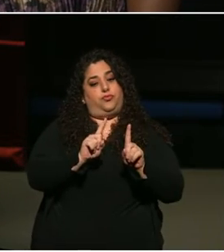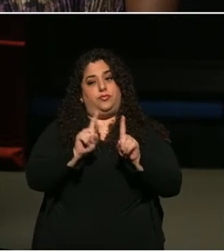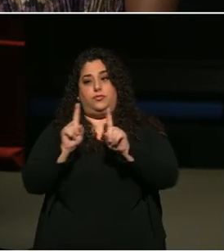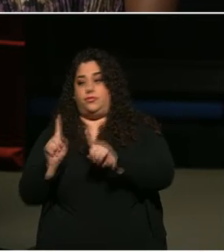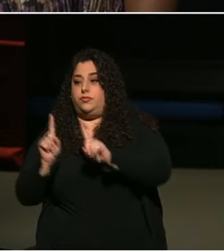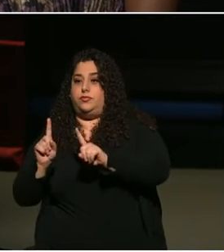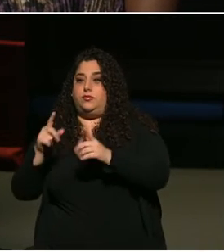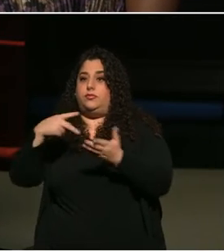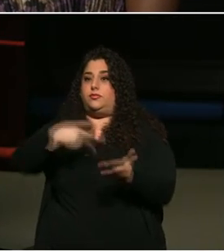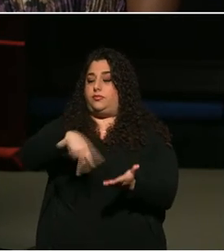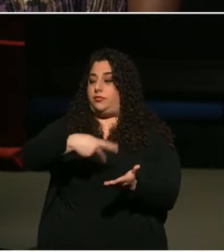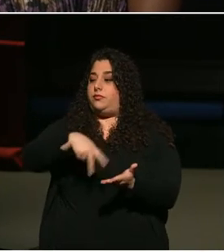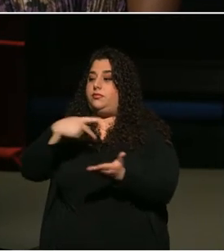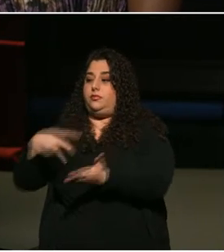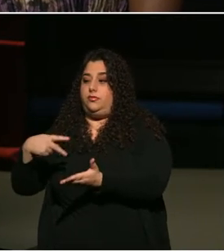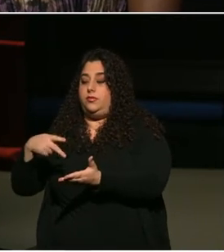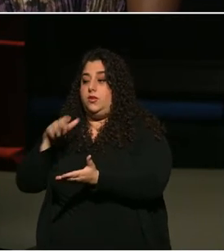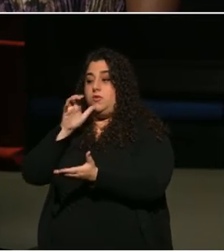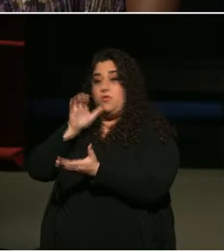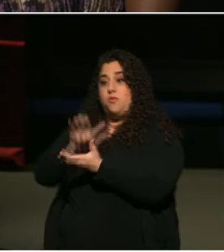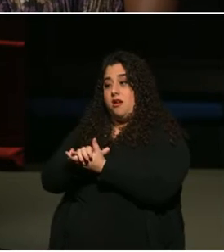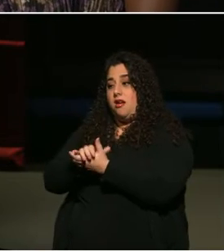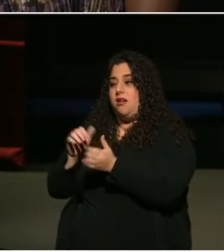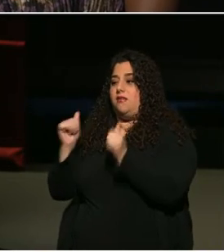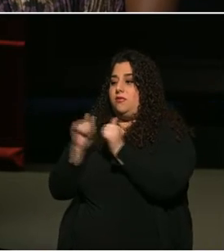it's an honor to be here tonight. And